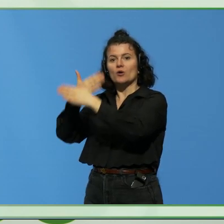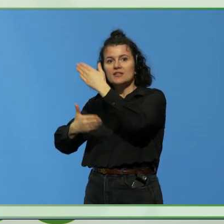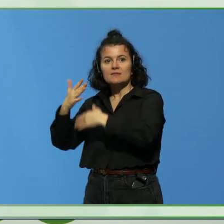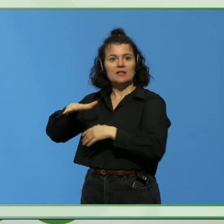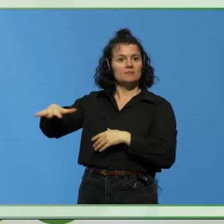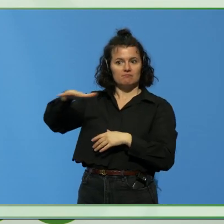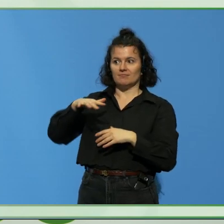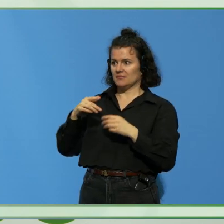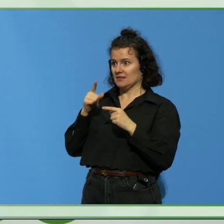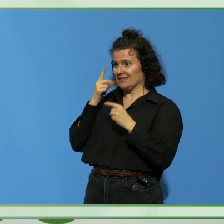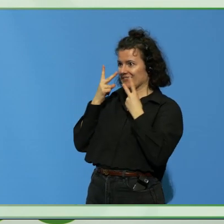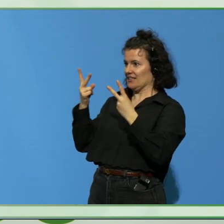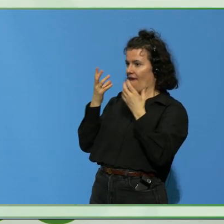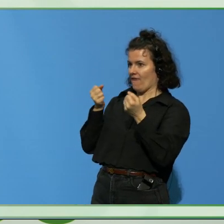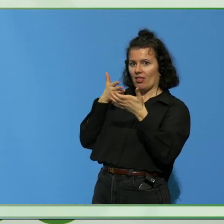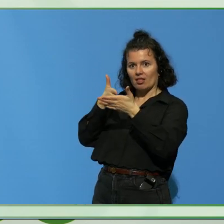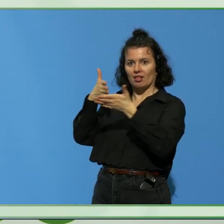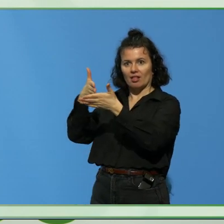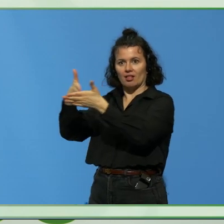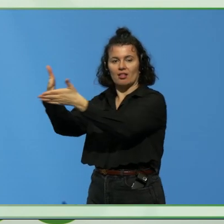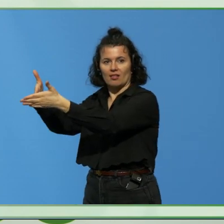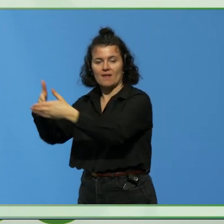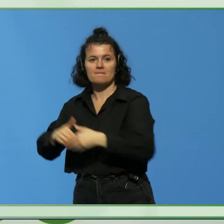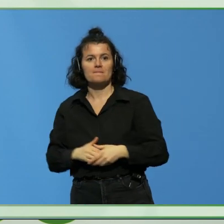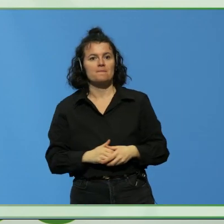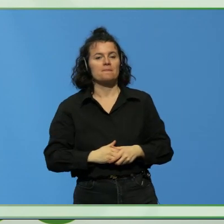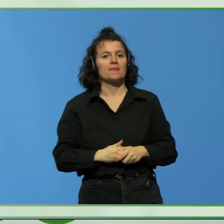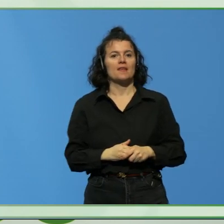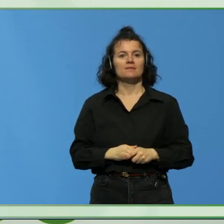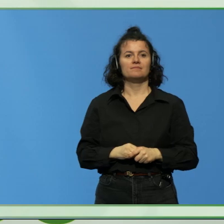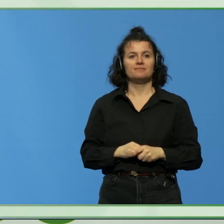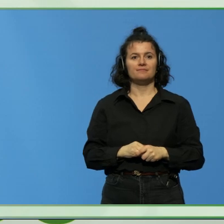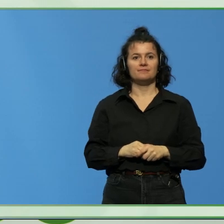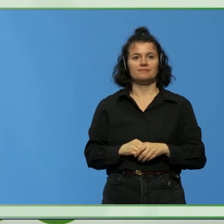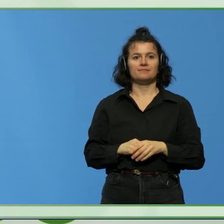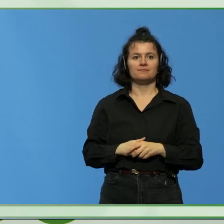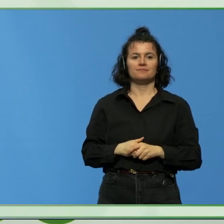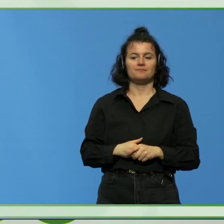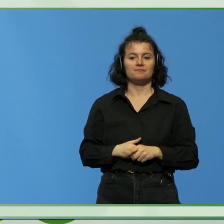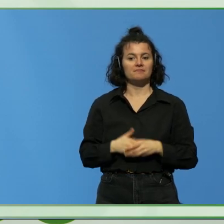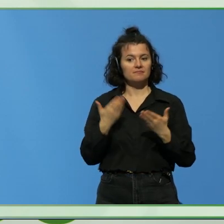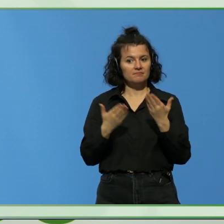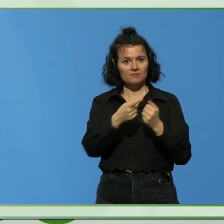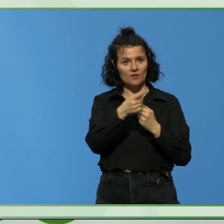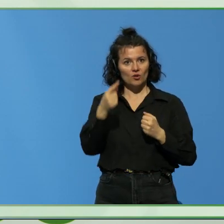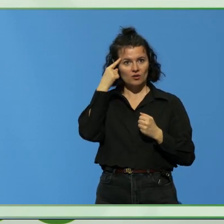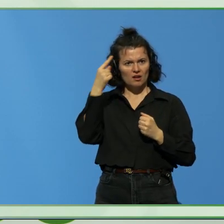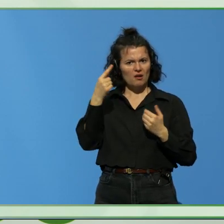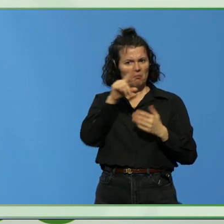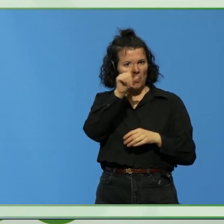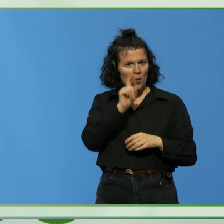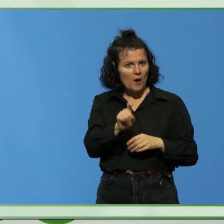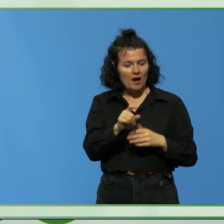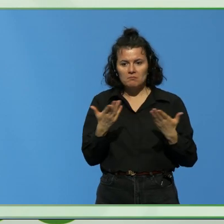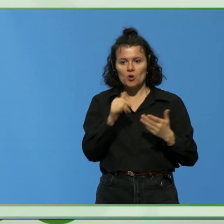SeedStars, we start to question ourselves, not so much around why are entrepreneurs not accessing the same opportunities as others, because we